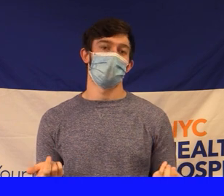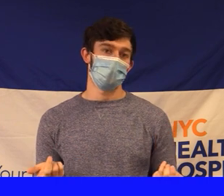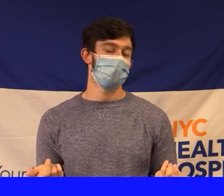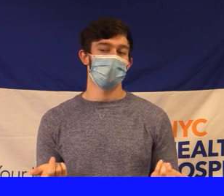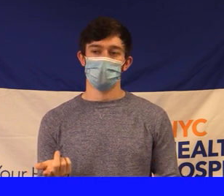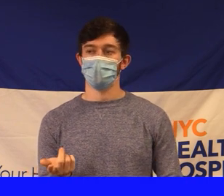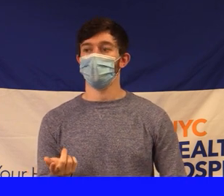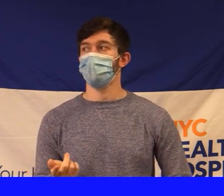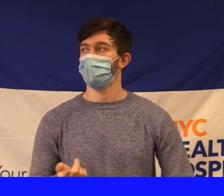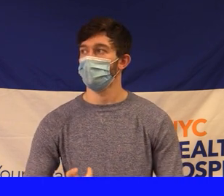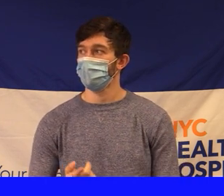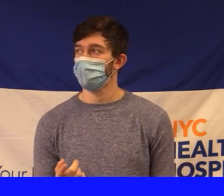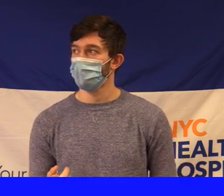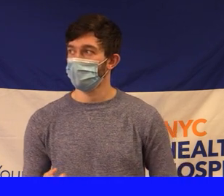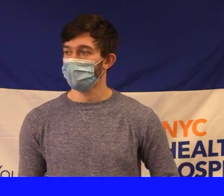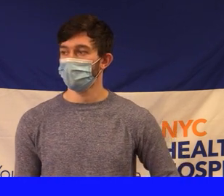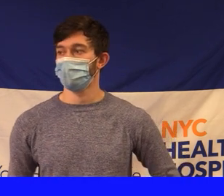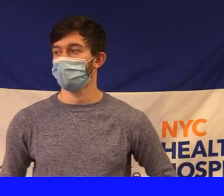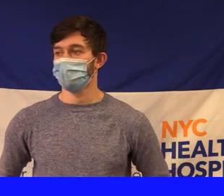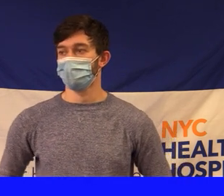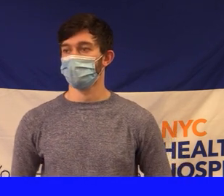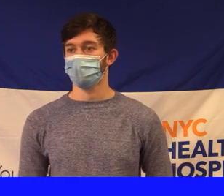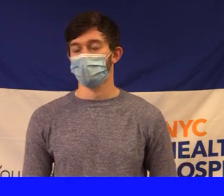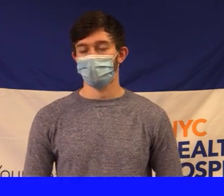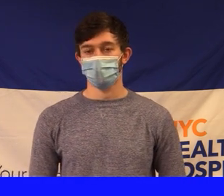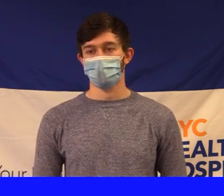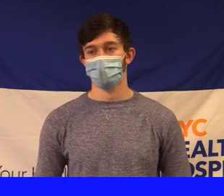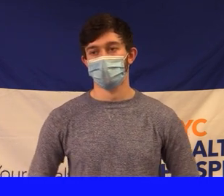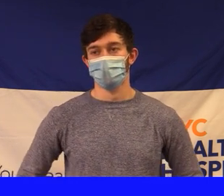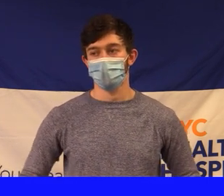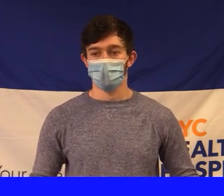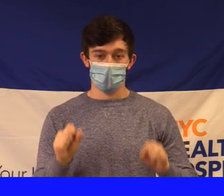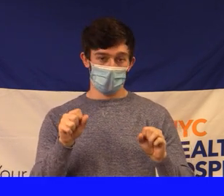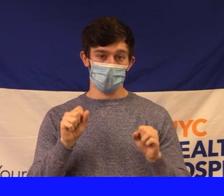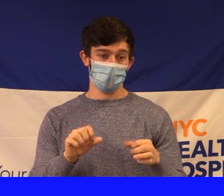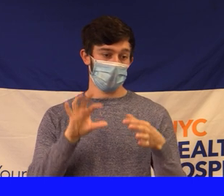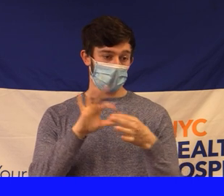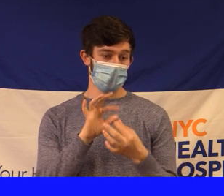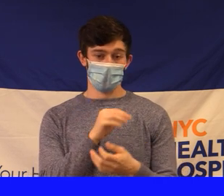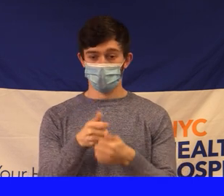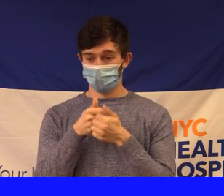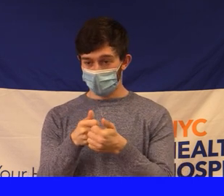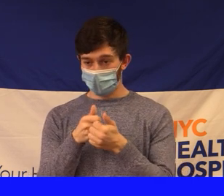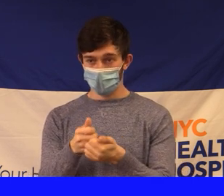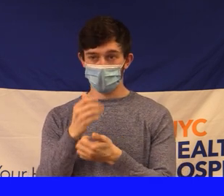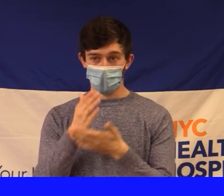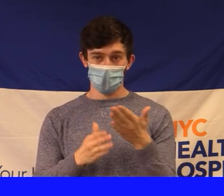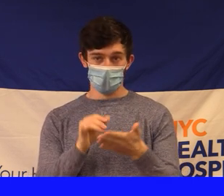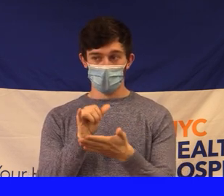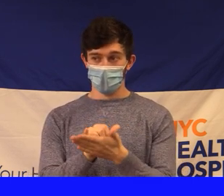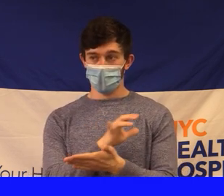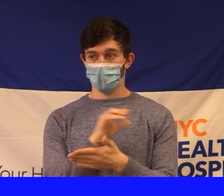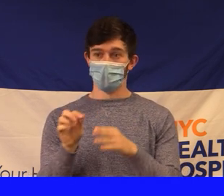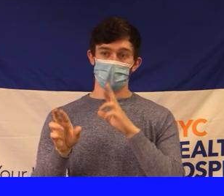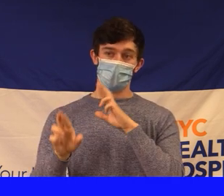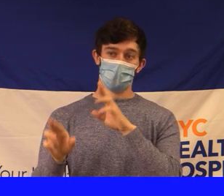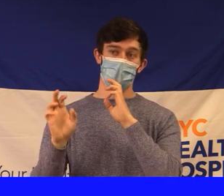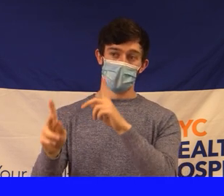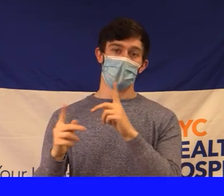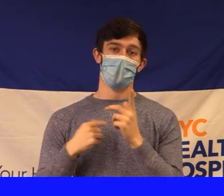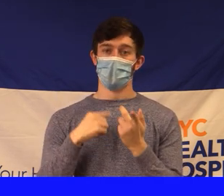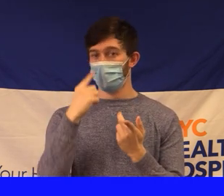helping that, being able to connect and track some of this report back on it, I think